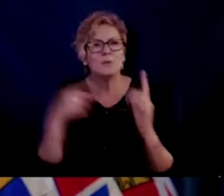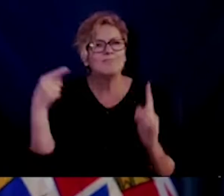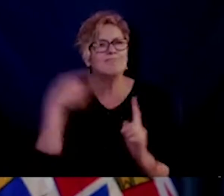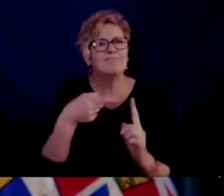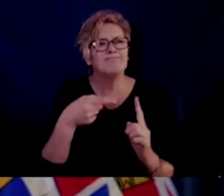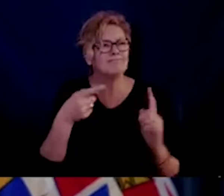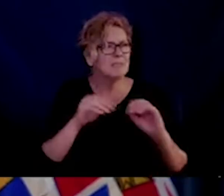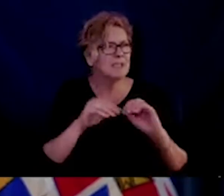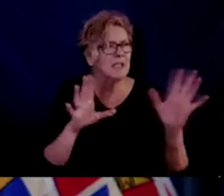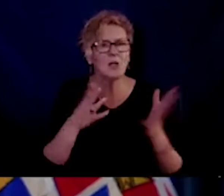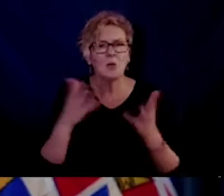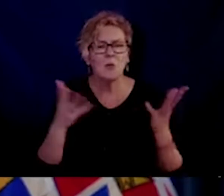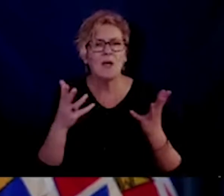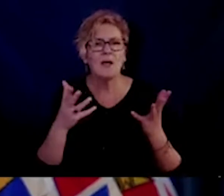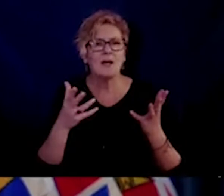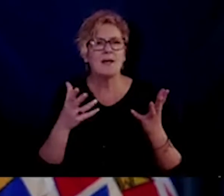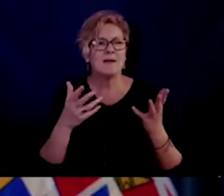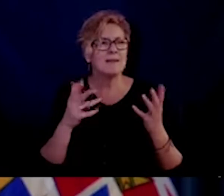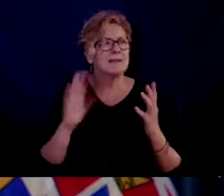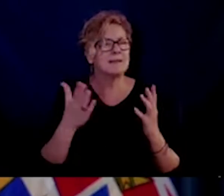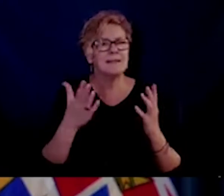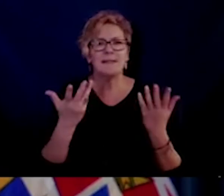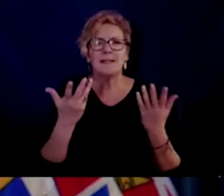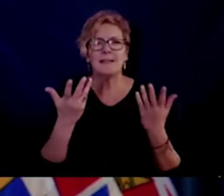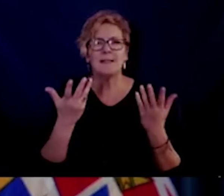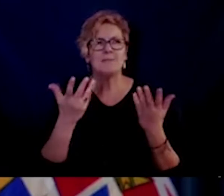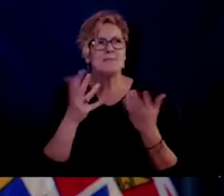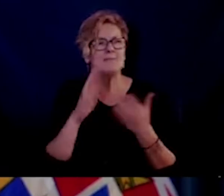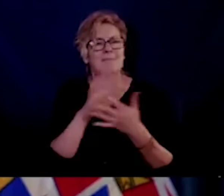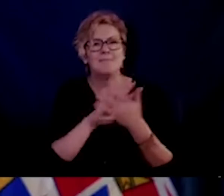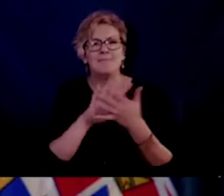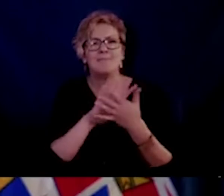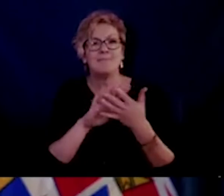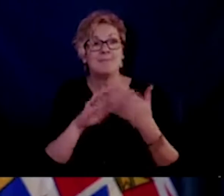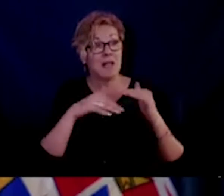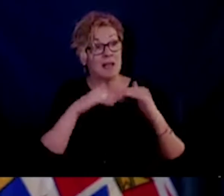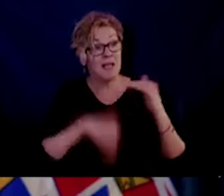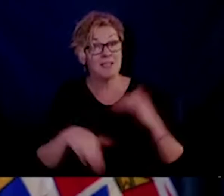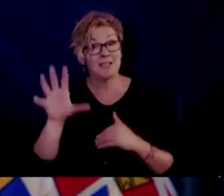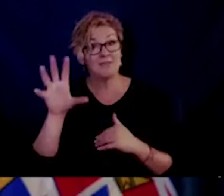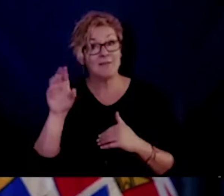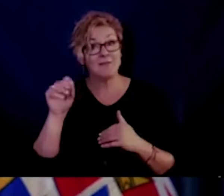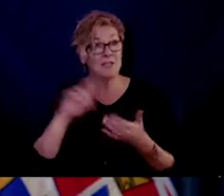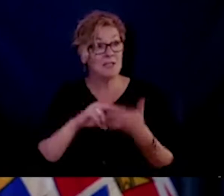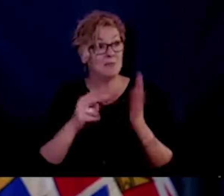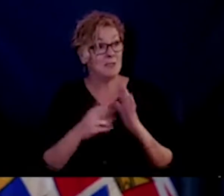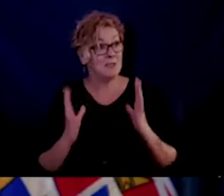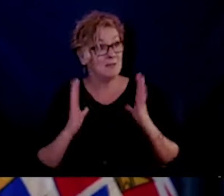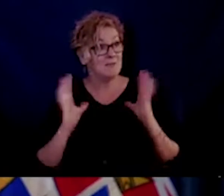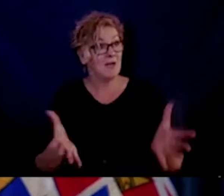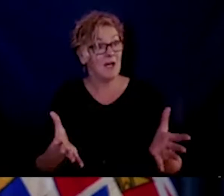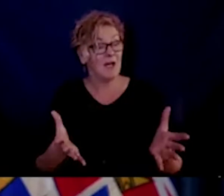it seemed like it was okay if it was under 50, but that has become clear that it's not okay anymore. And the risk